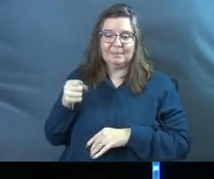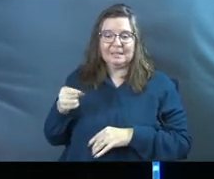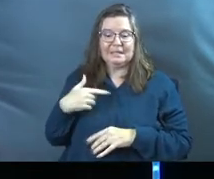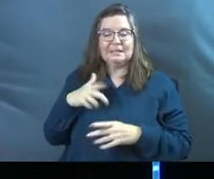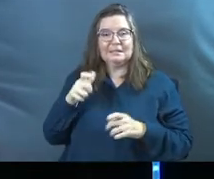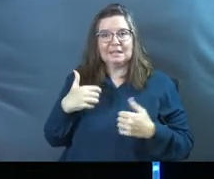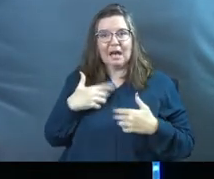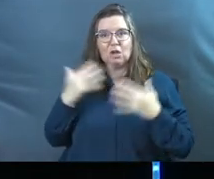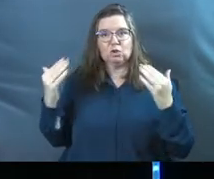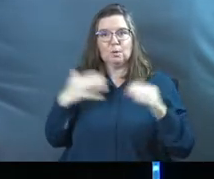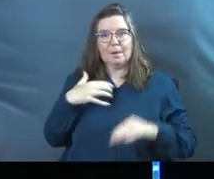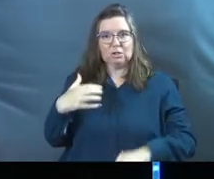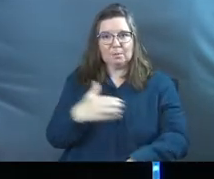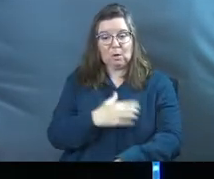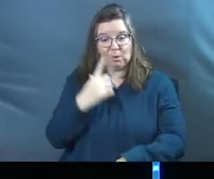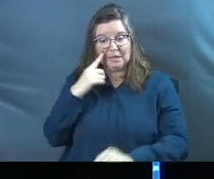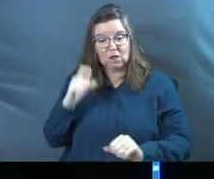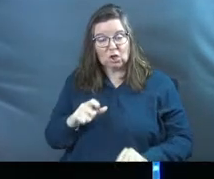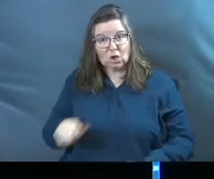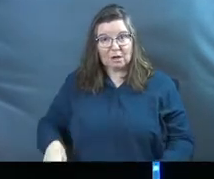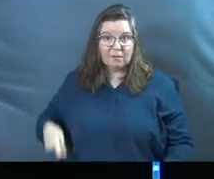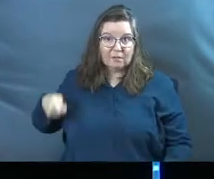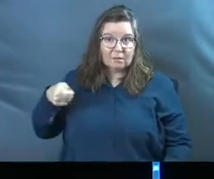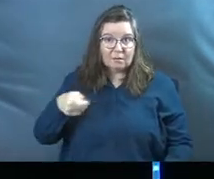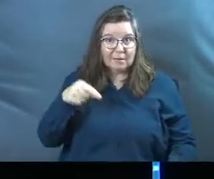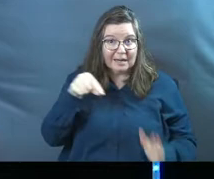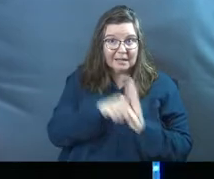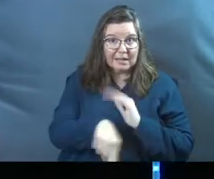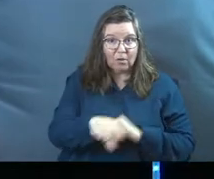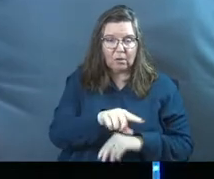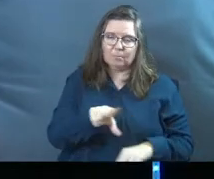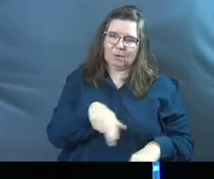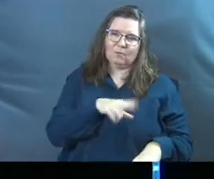He's got too much power. Do you think he could have wielded it? Of course.